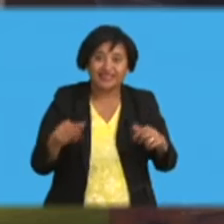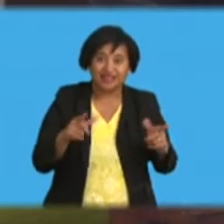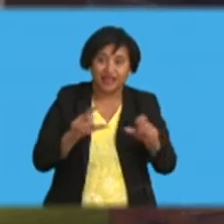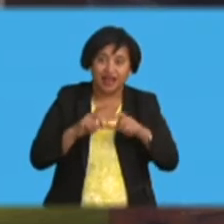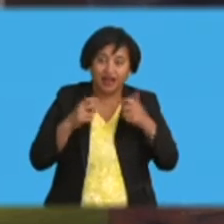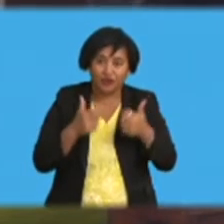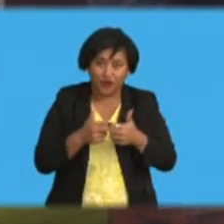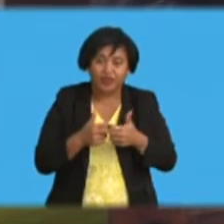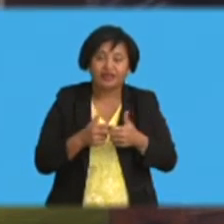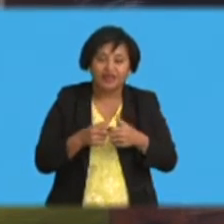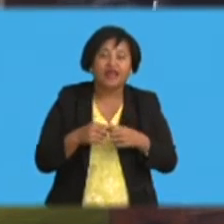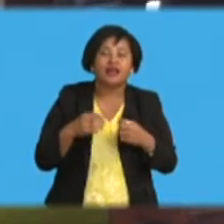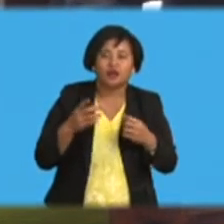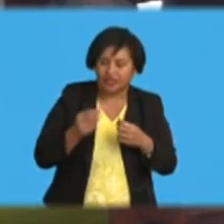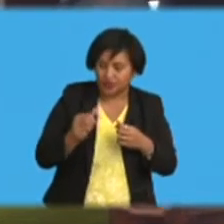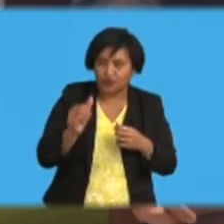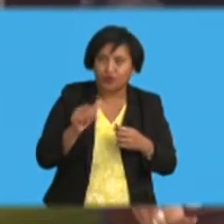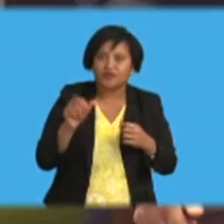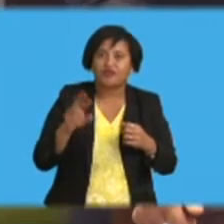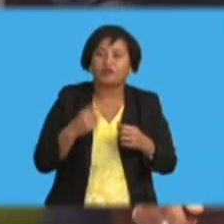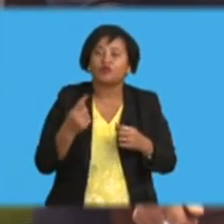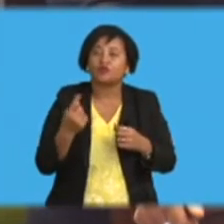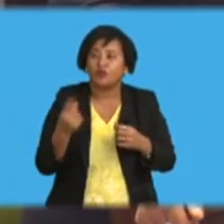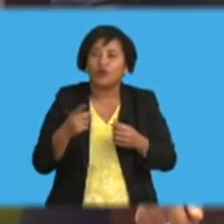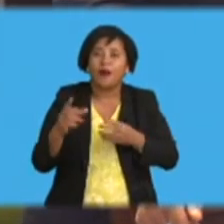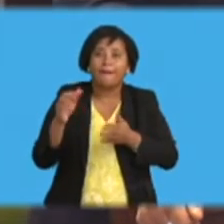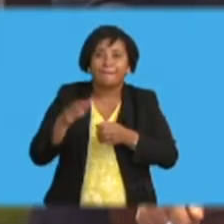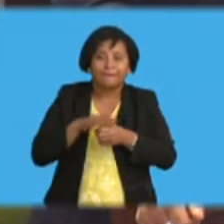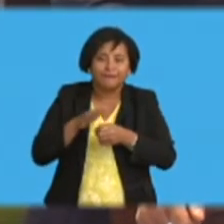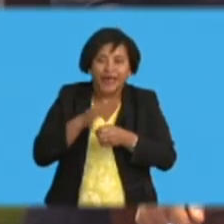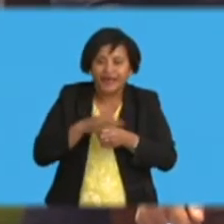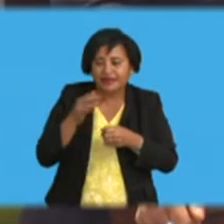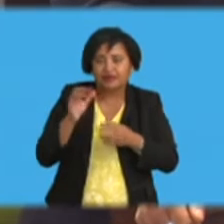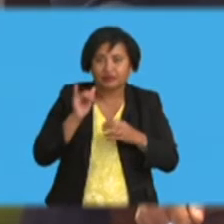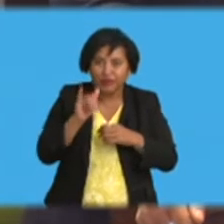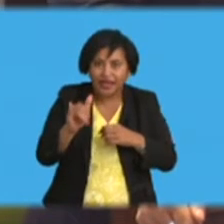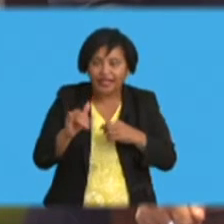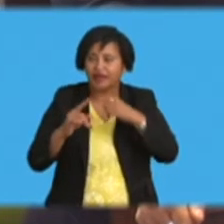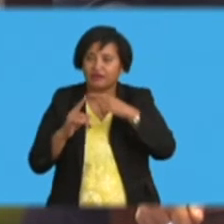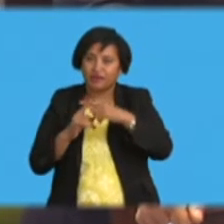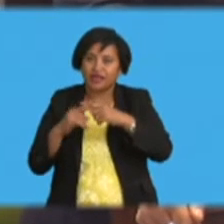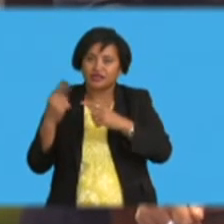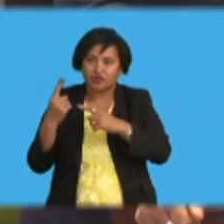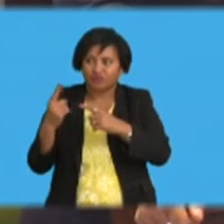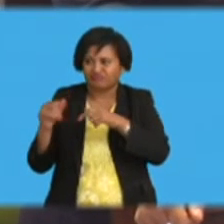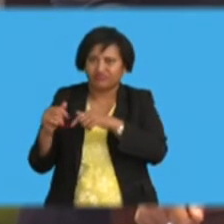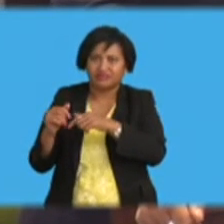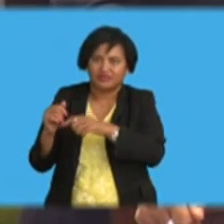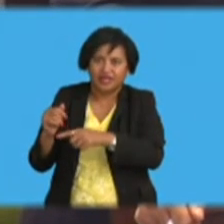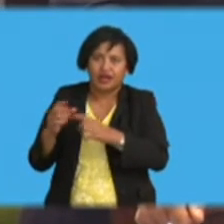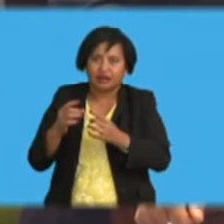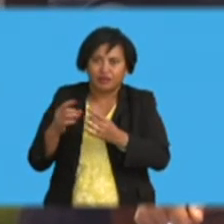the offers from the aircraft manufacturer and the financier and engine manufacturer, may well be a world first.